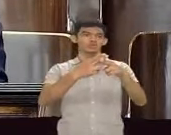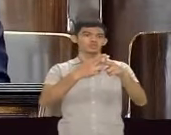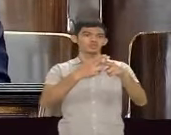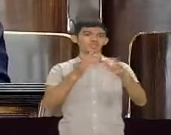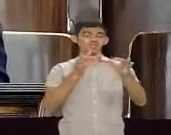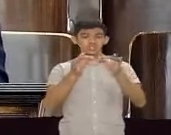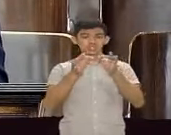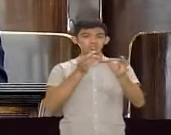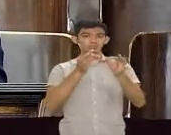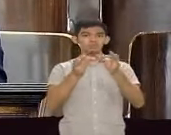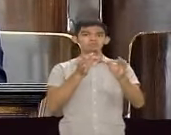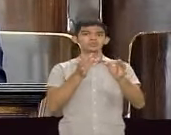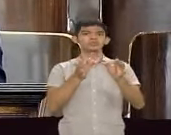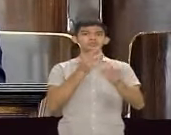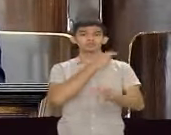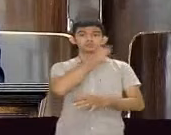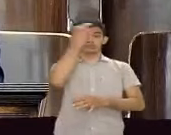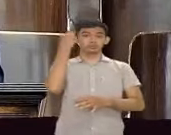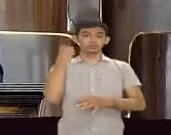nature as divine.